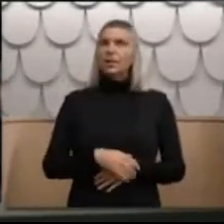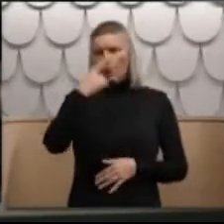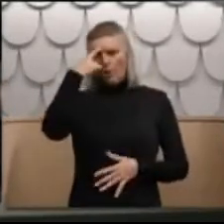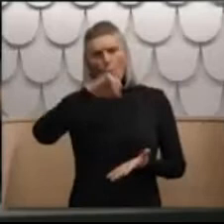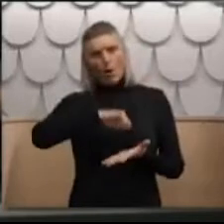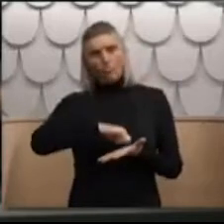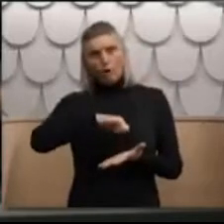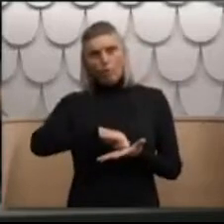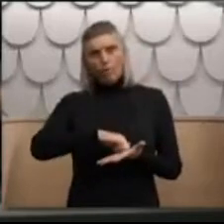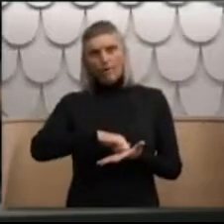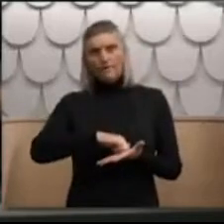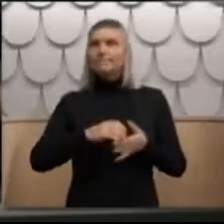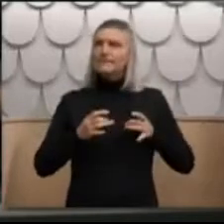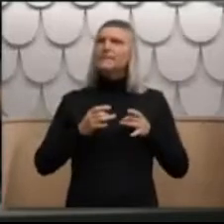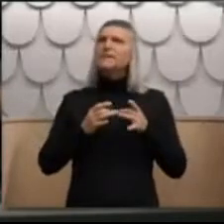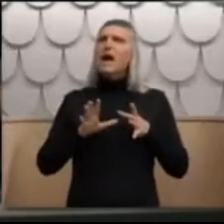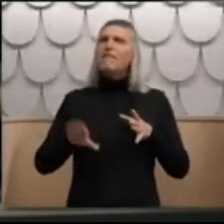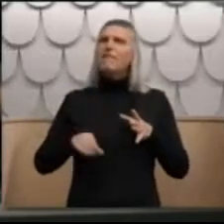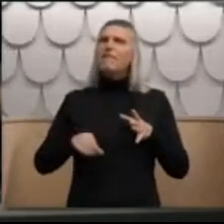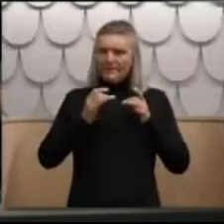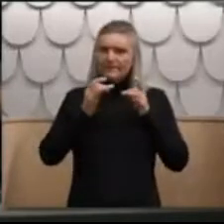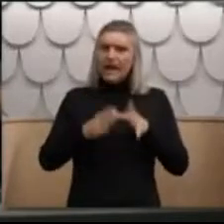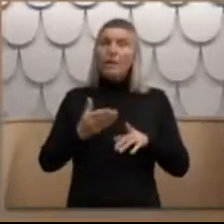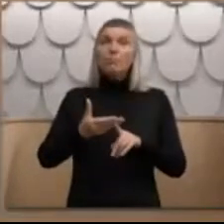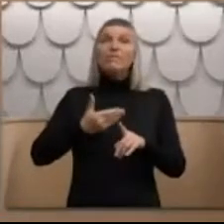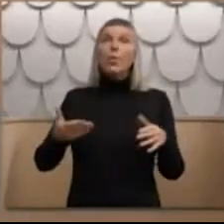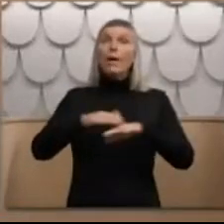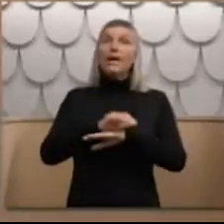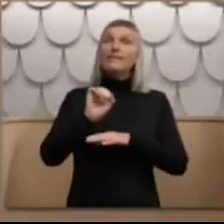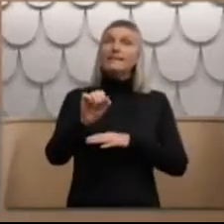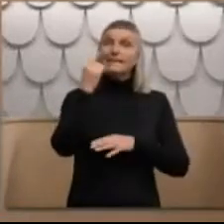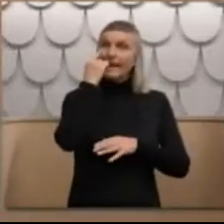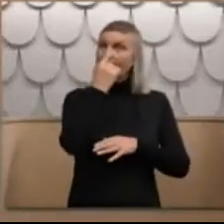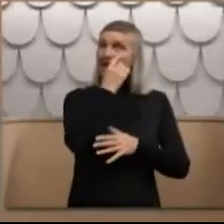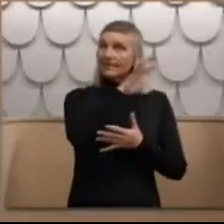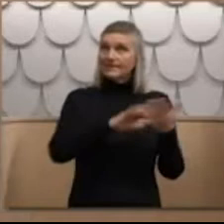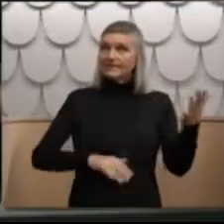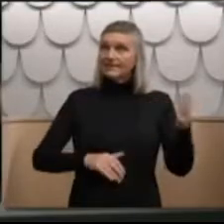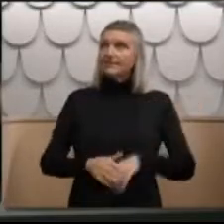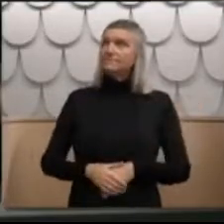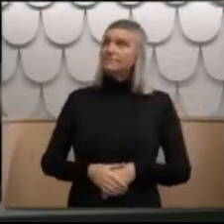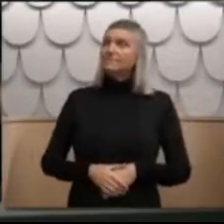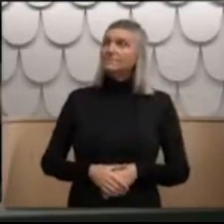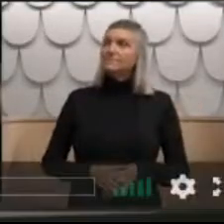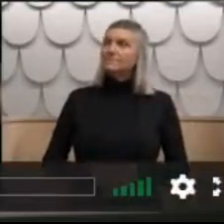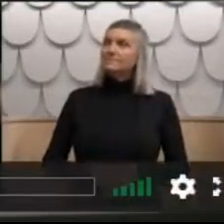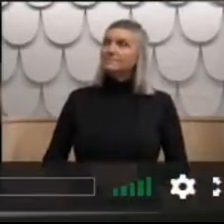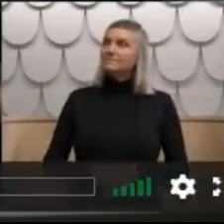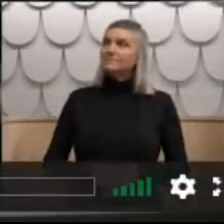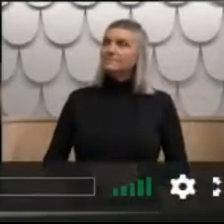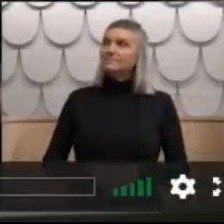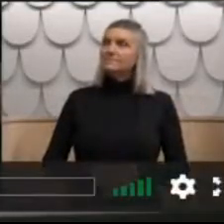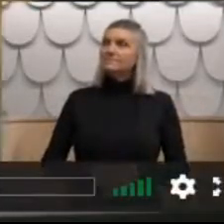that he addresses right at the beginning before we get into his evidence. Kia ora, Donald. Okay. So, like, have you got your mic